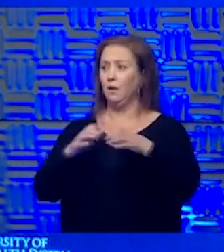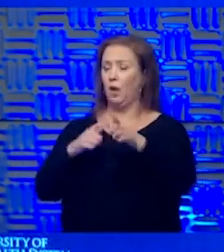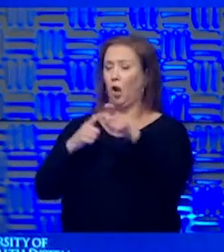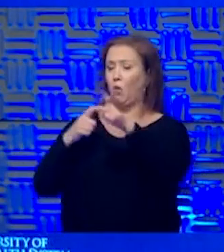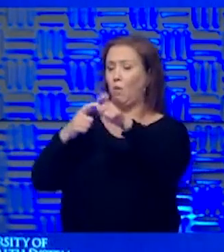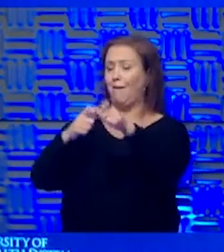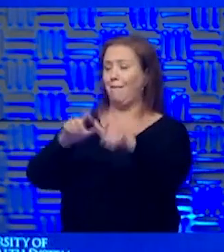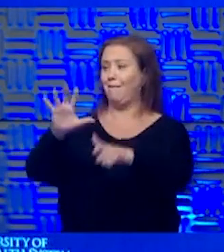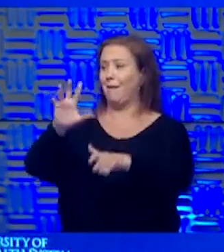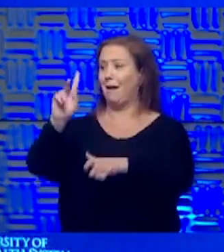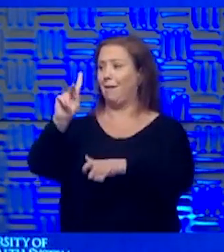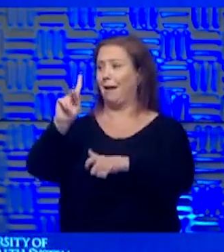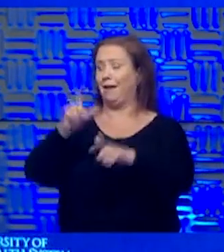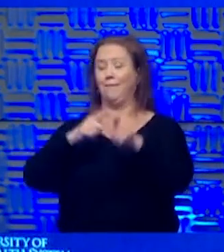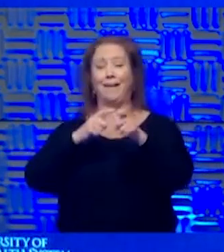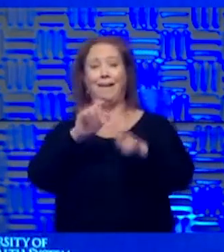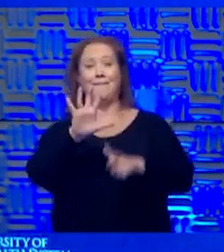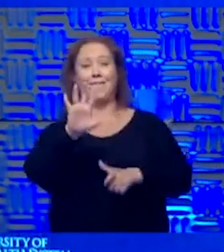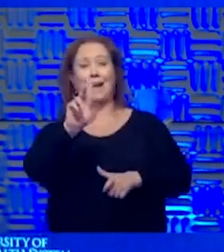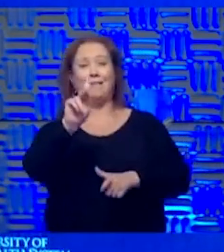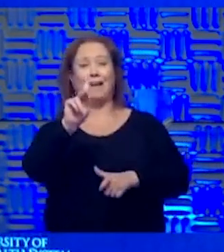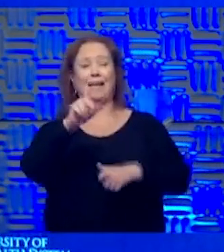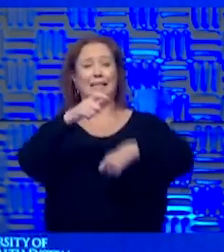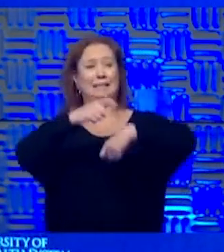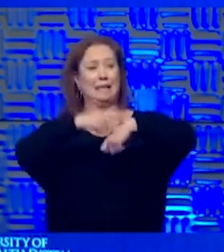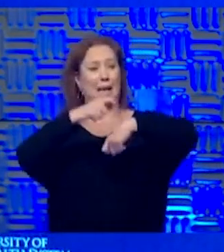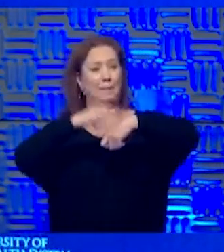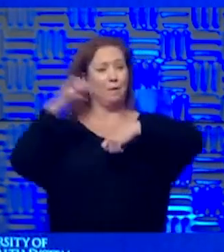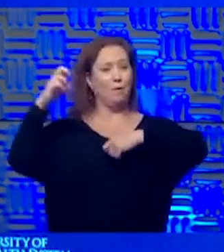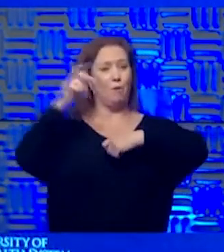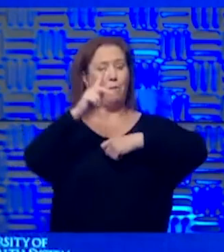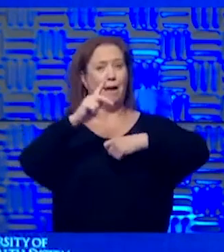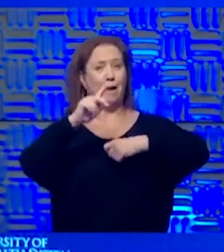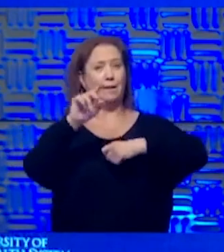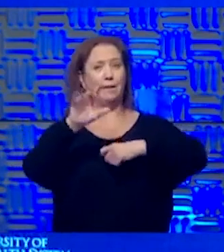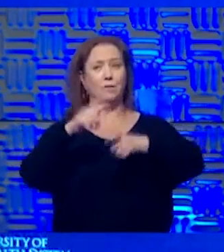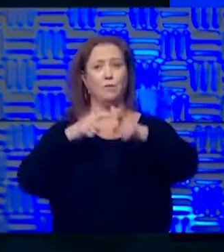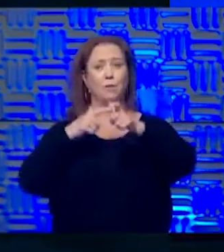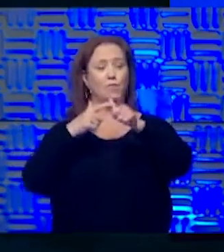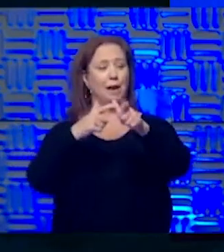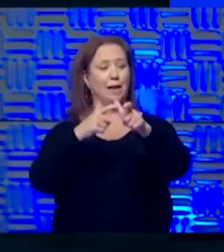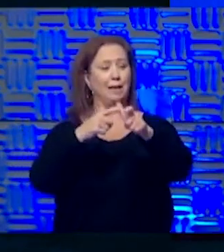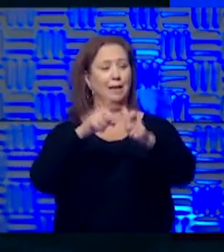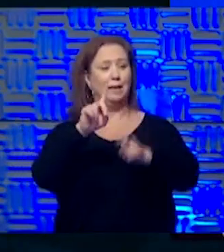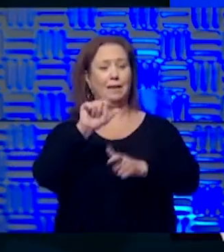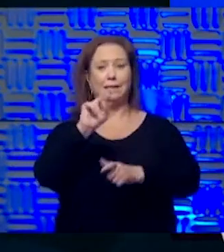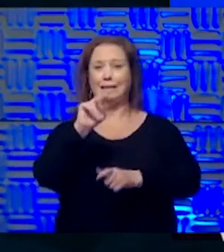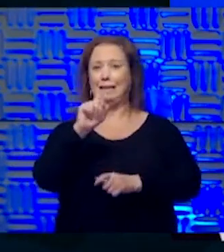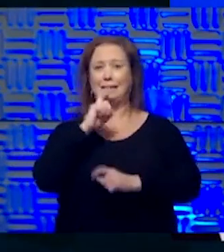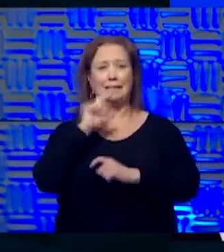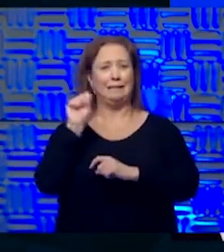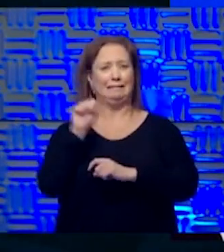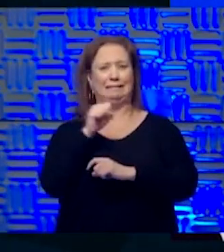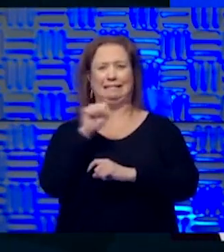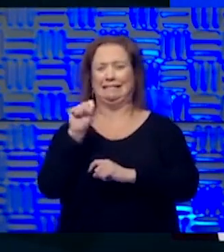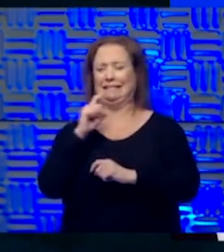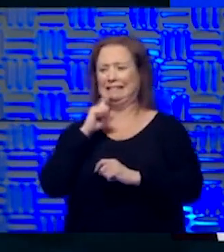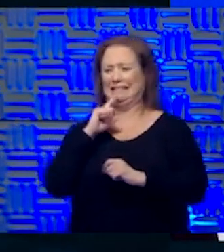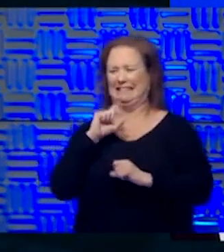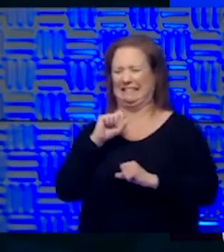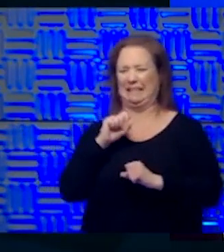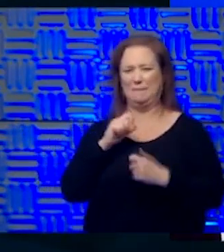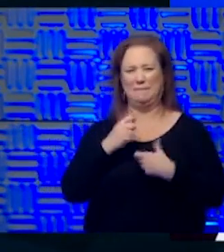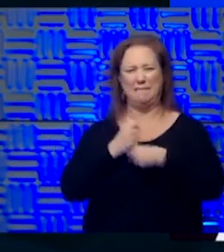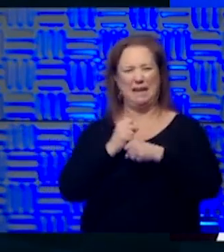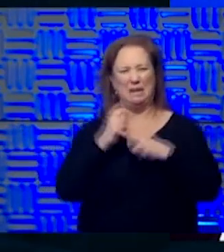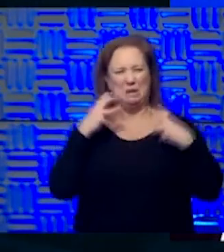like a 5K? Oh, a 5K. Is it time to go back to do the running event? So Dana's shaking his head. He grimaced. Did you see that? He kind of